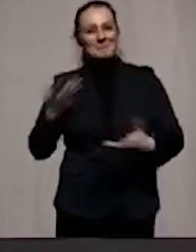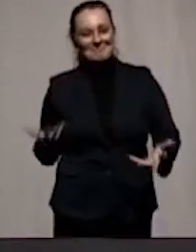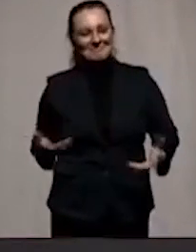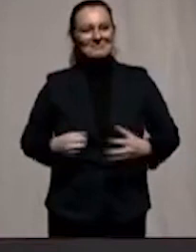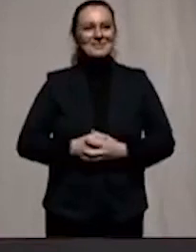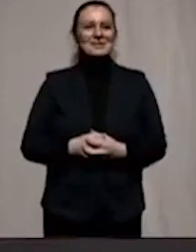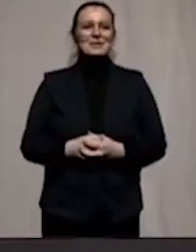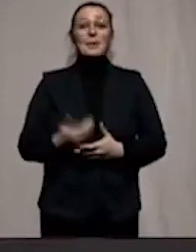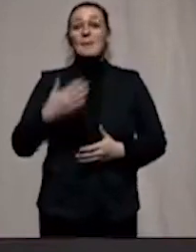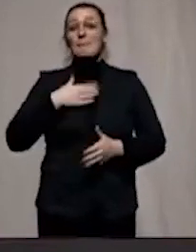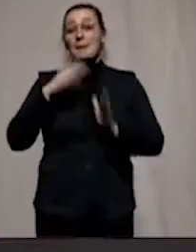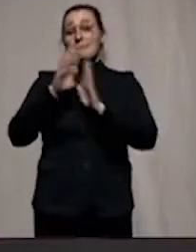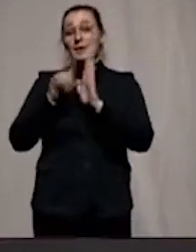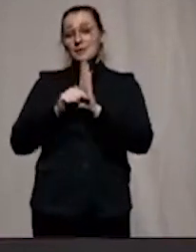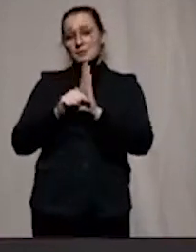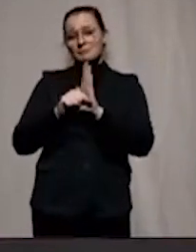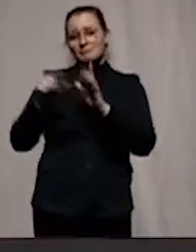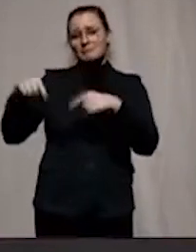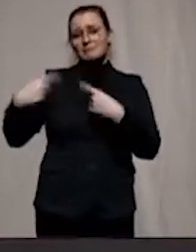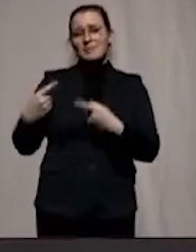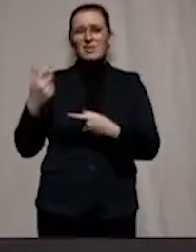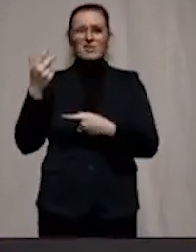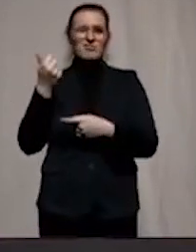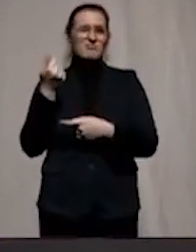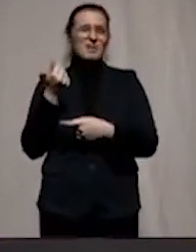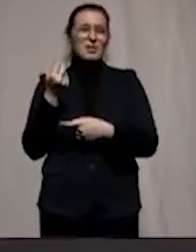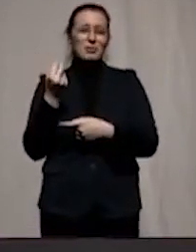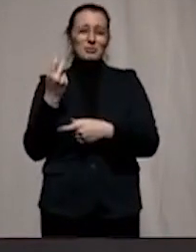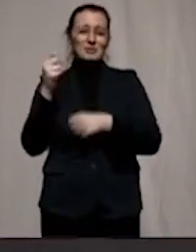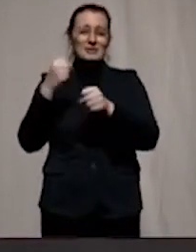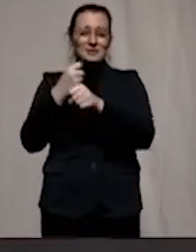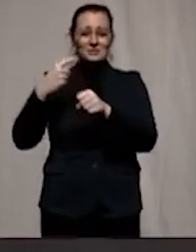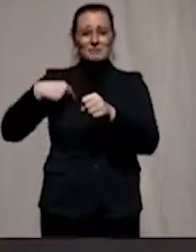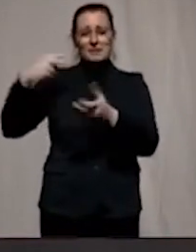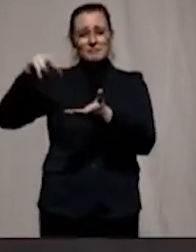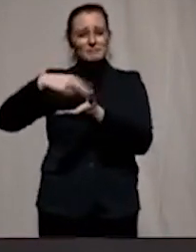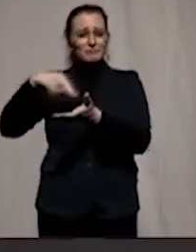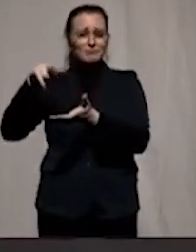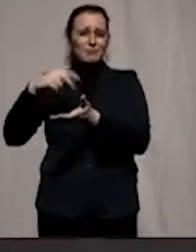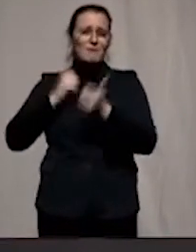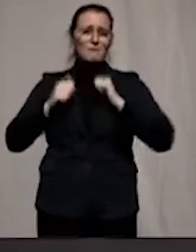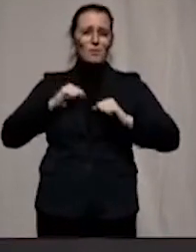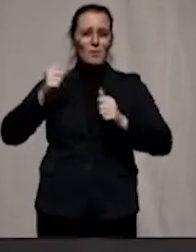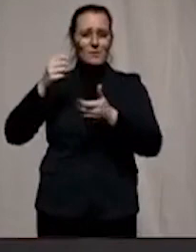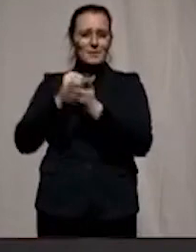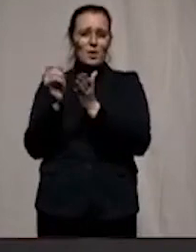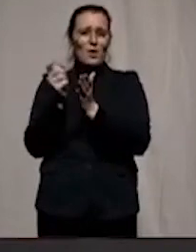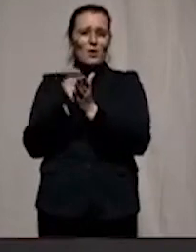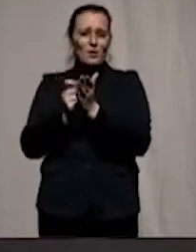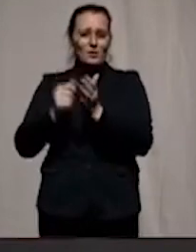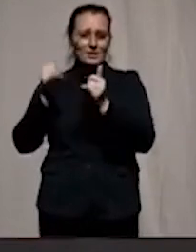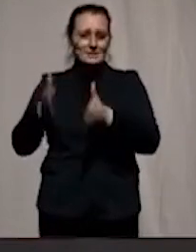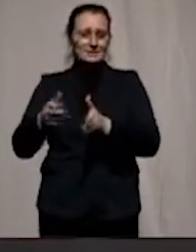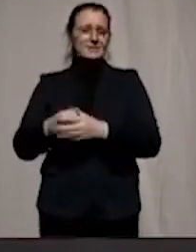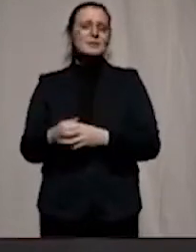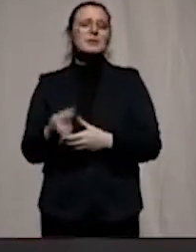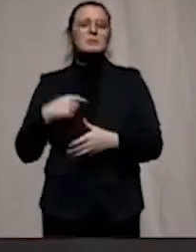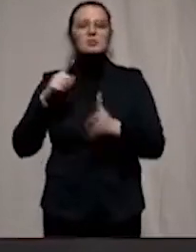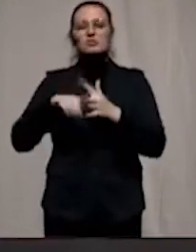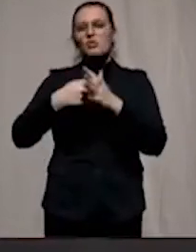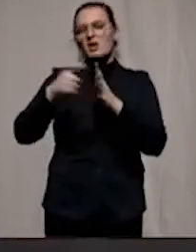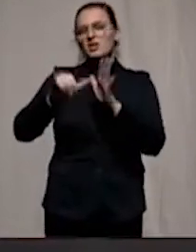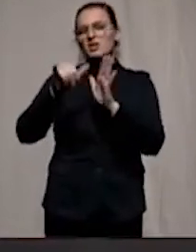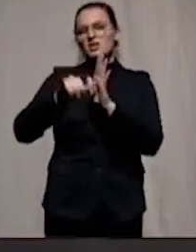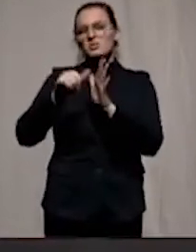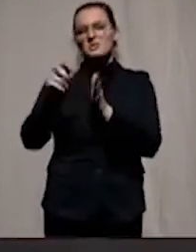songwriter is I've been a performing artist for about 13 years. I started doing YouTube videos at home, just in my room, Bo Burnham